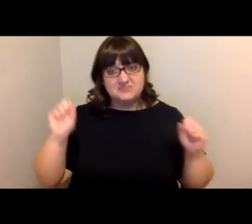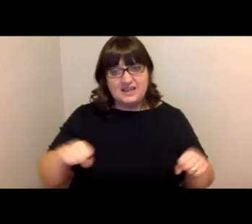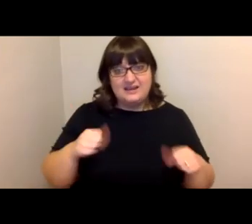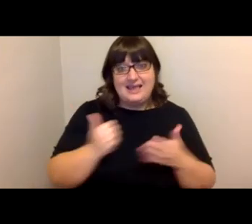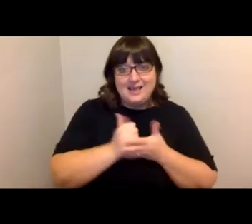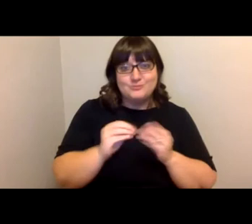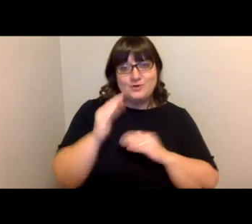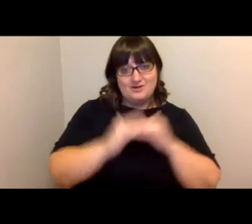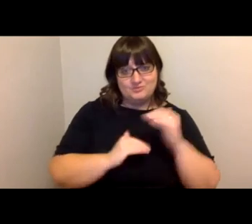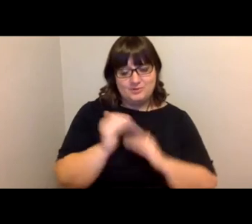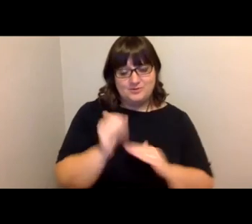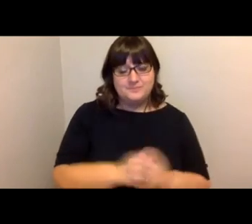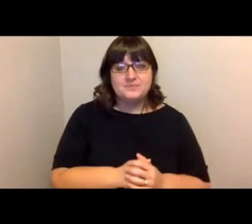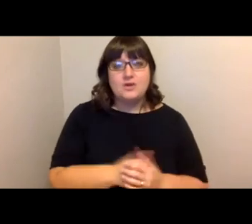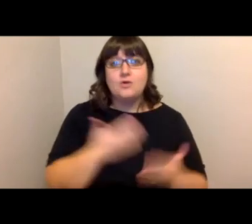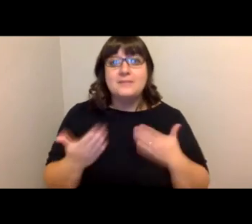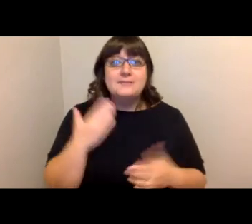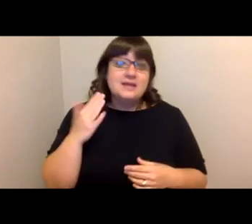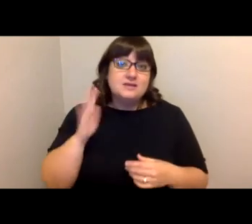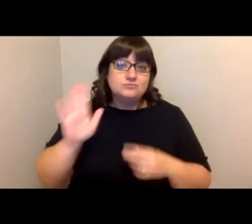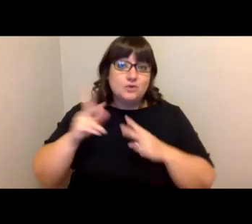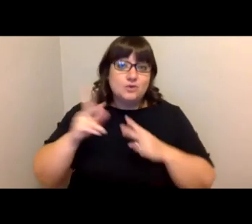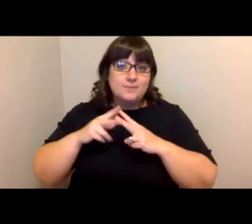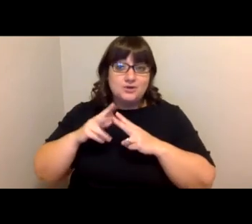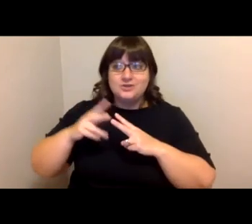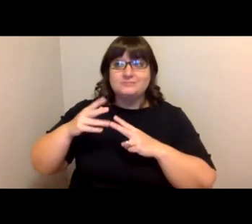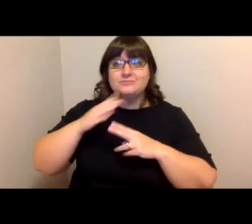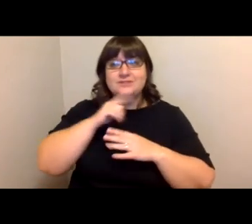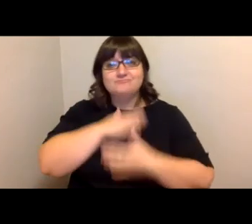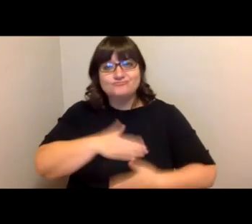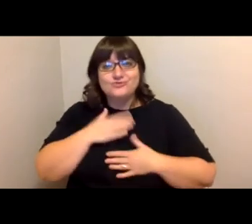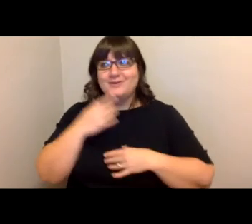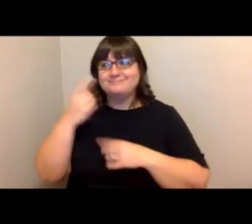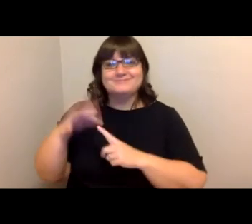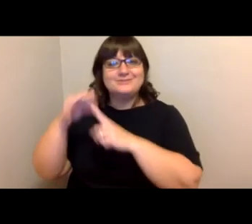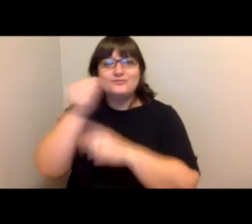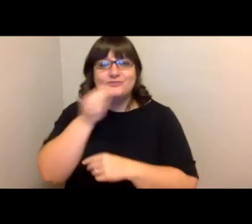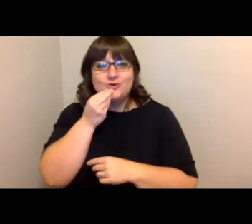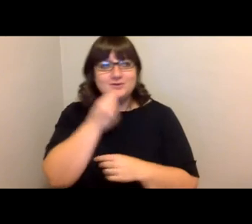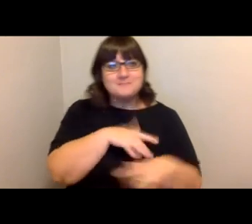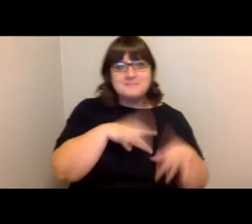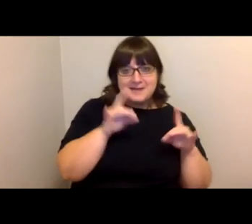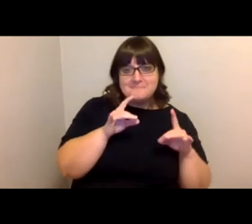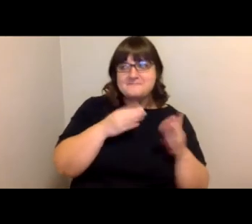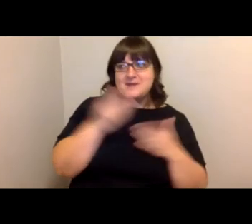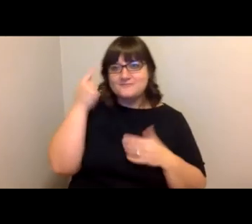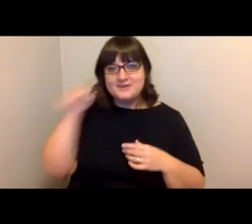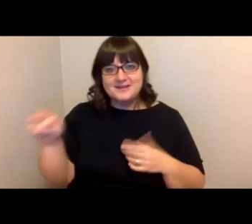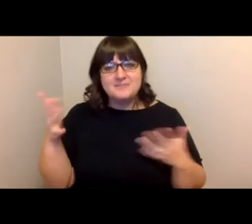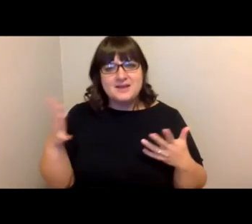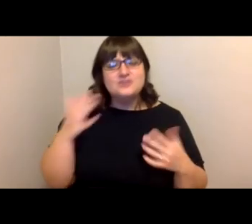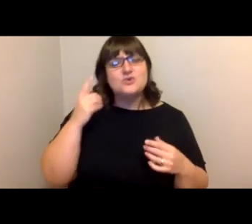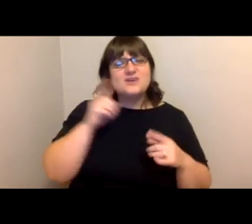a food that your partner likes because they're having a hard time. There's care and there's relationship in so many of the ways that we exist that we might not think about